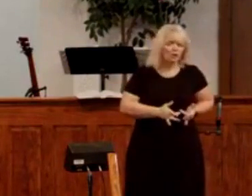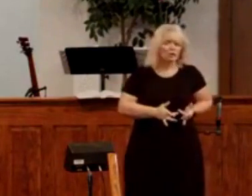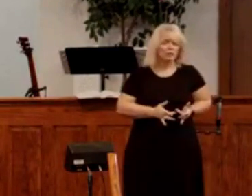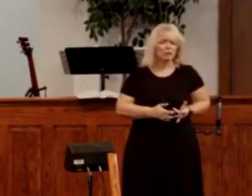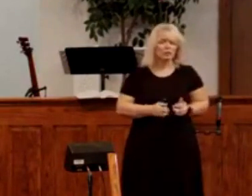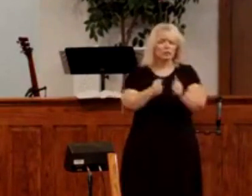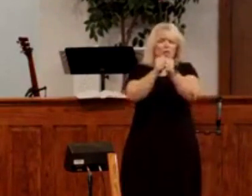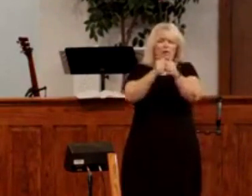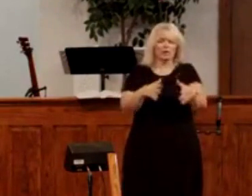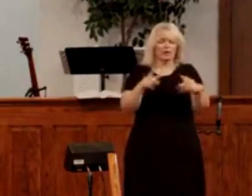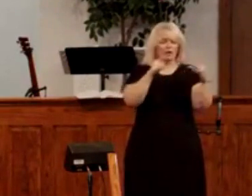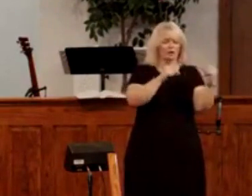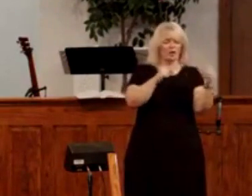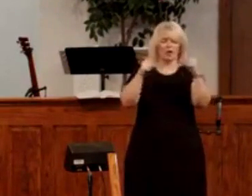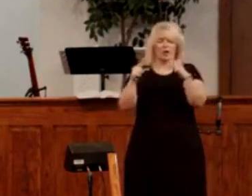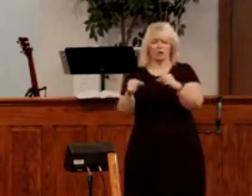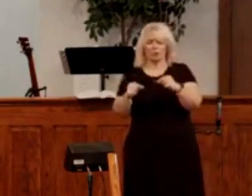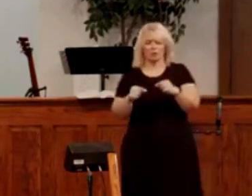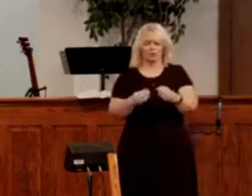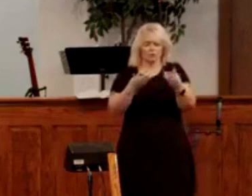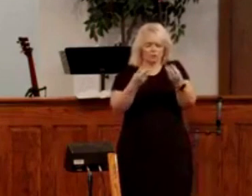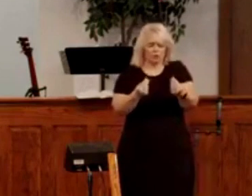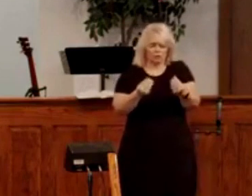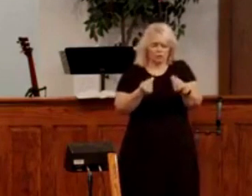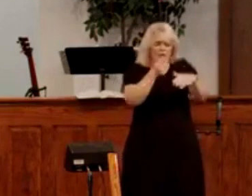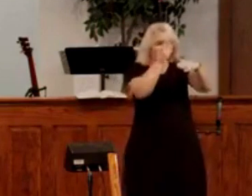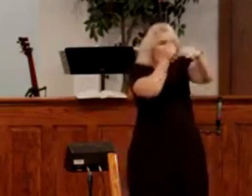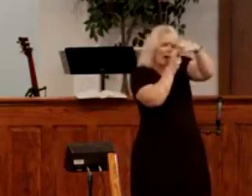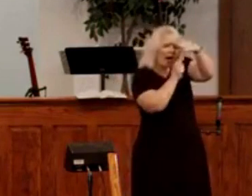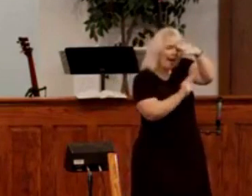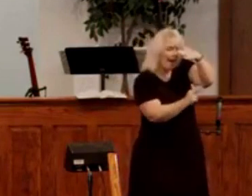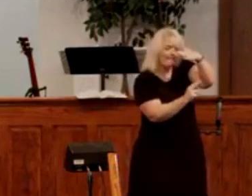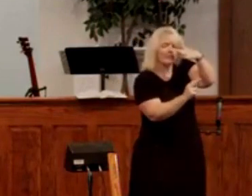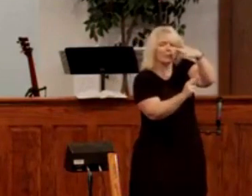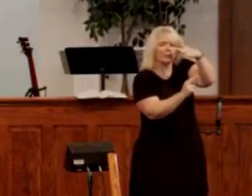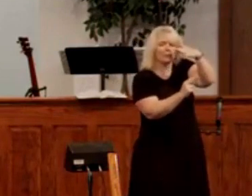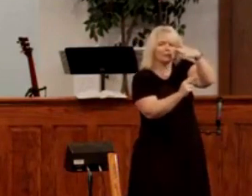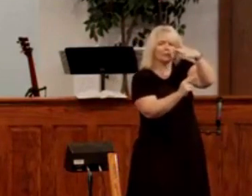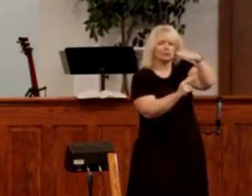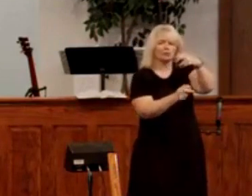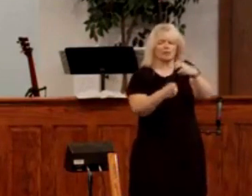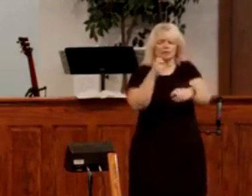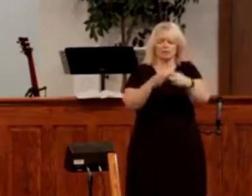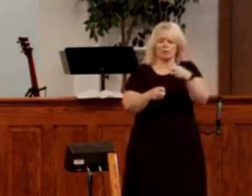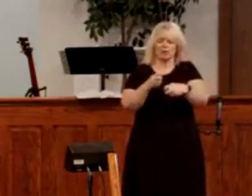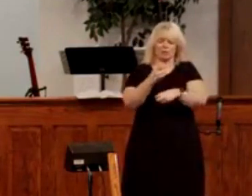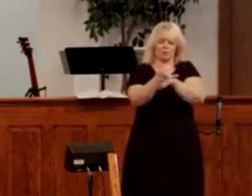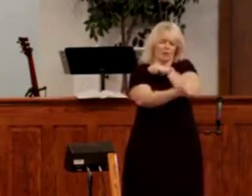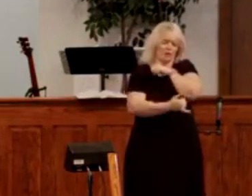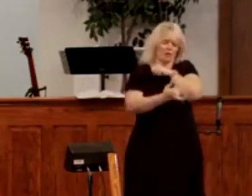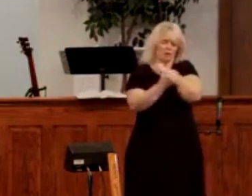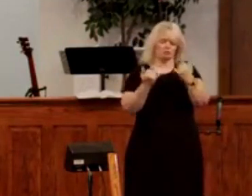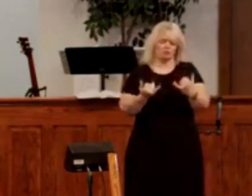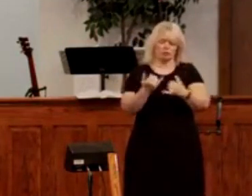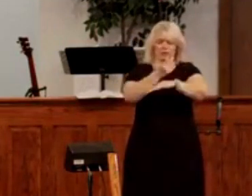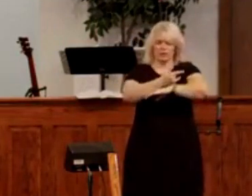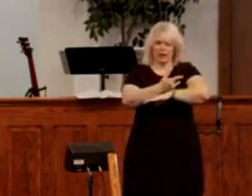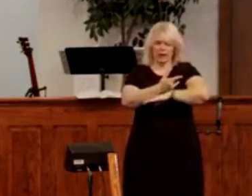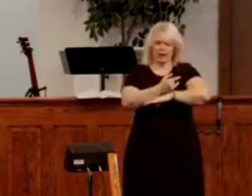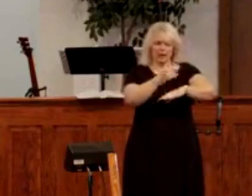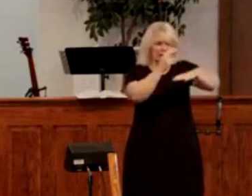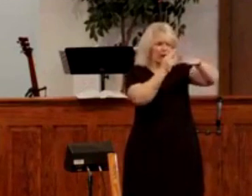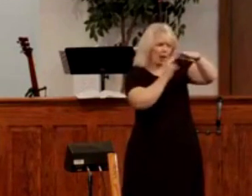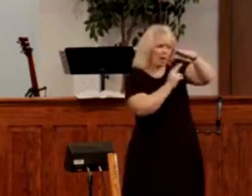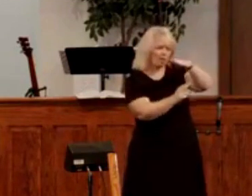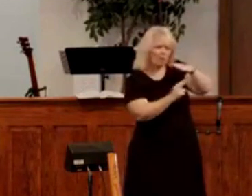does. We're gentle. We're also humble. This is the problem in our country today. It's pride. What is dividing